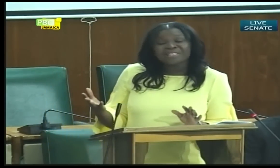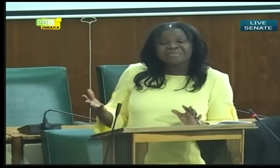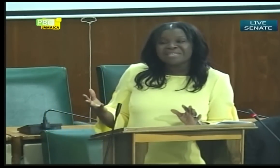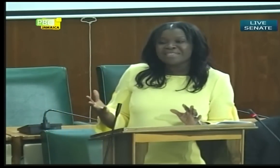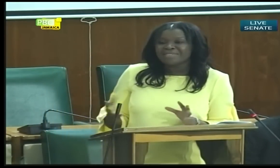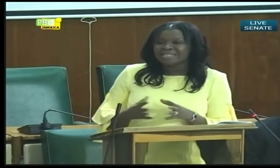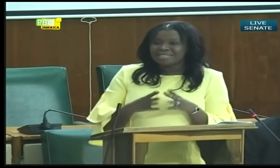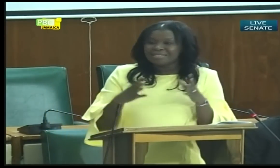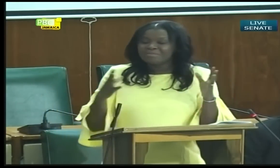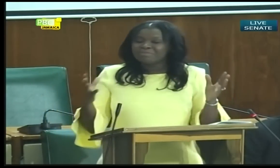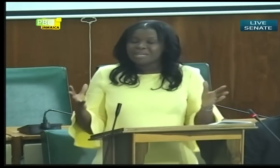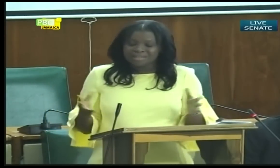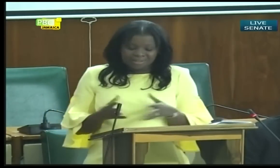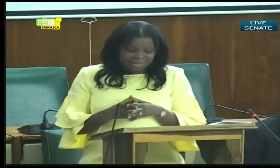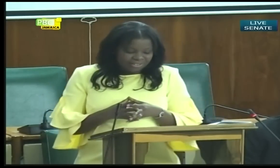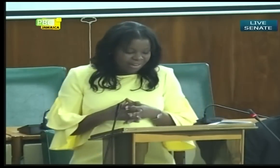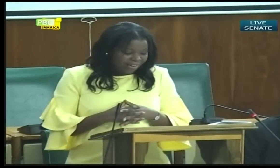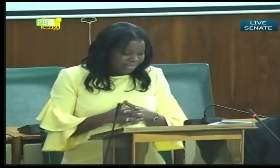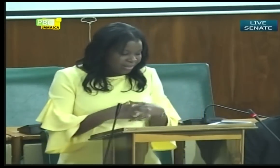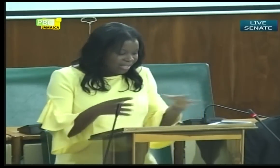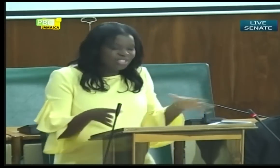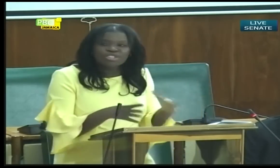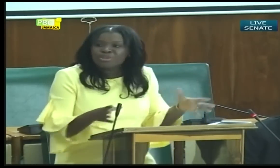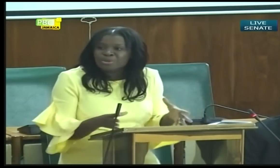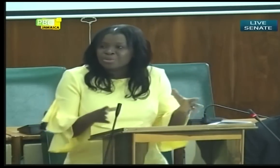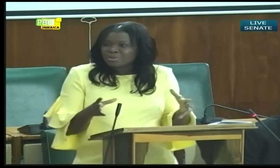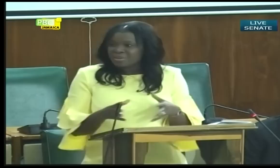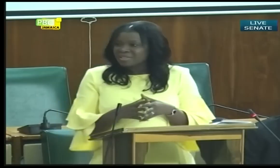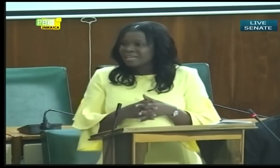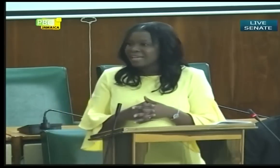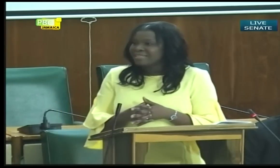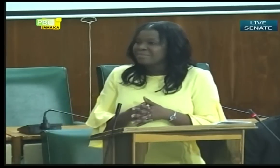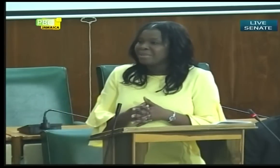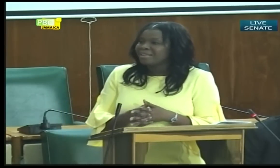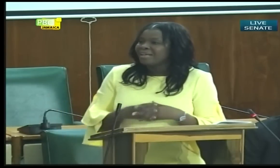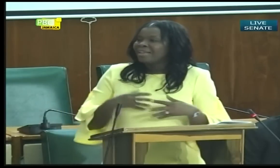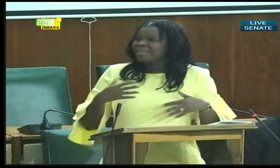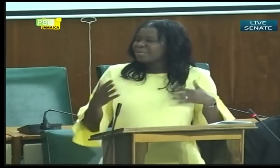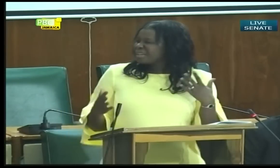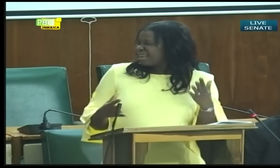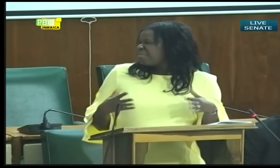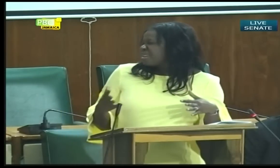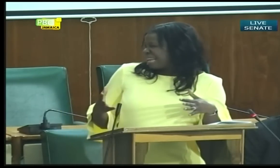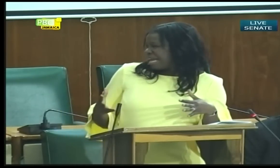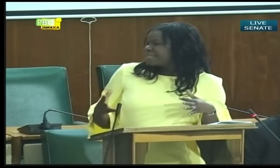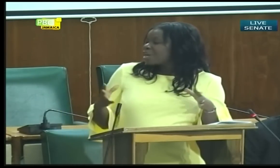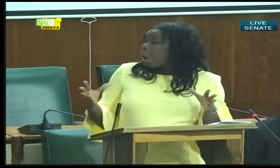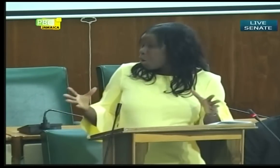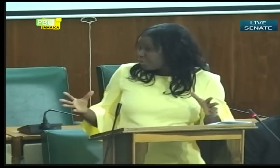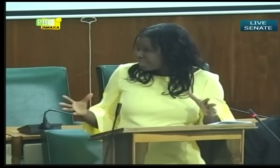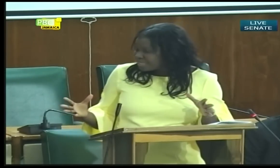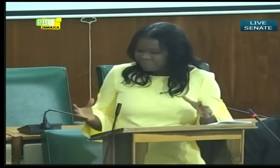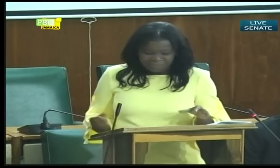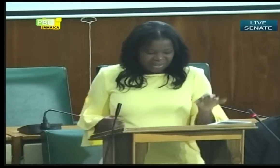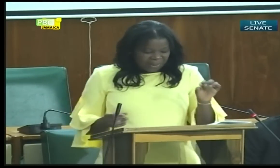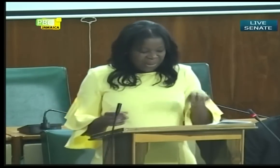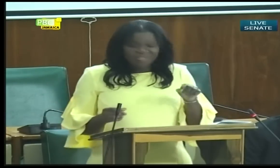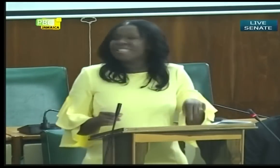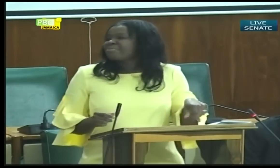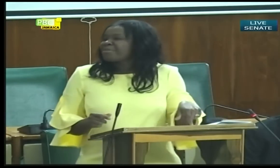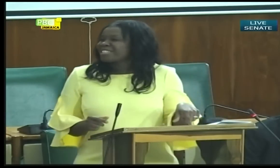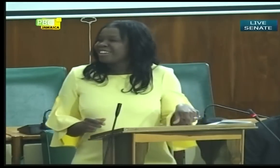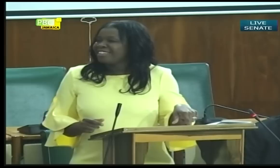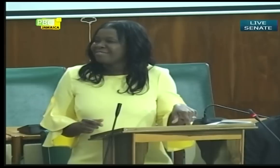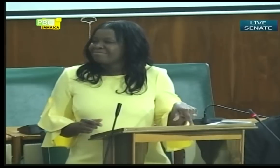would want to believe that in drafting this new 2019 bill, that would kind of modernize all of it. But